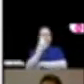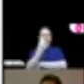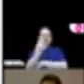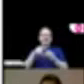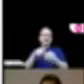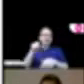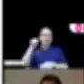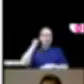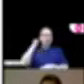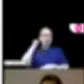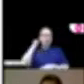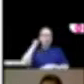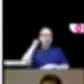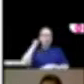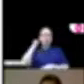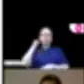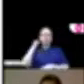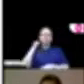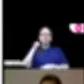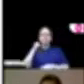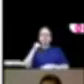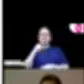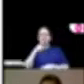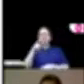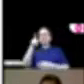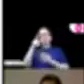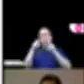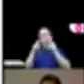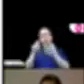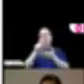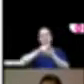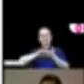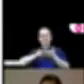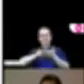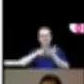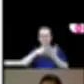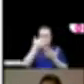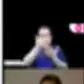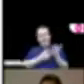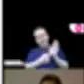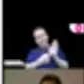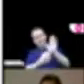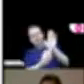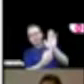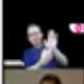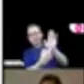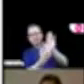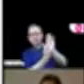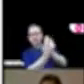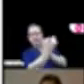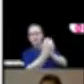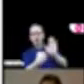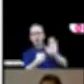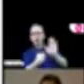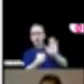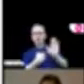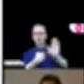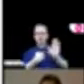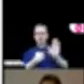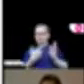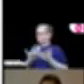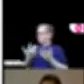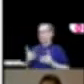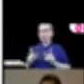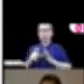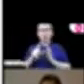was after our cases were refused and we were just looking for help and we didn't know where to go. But